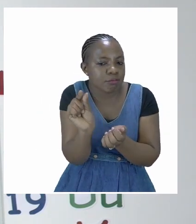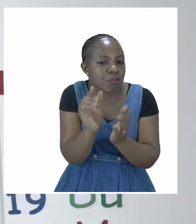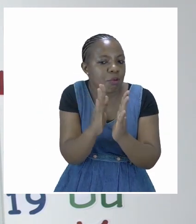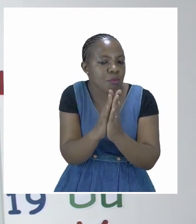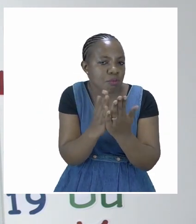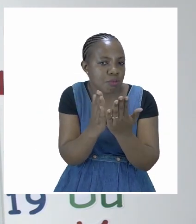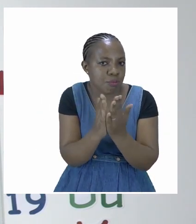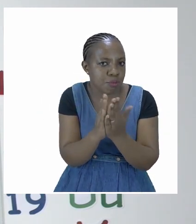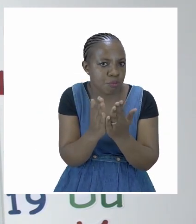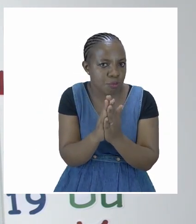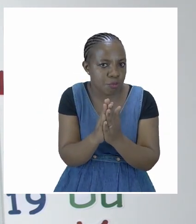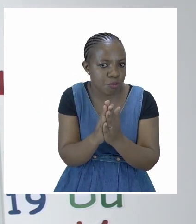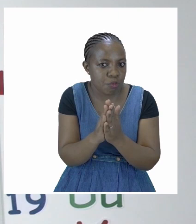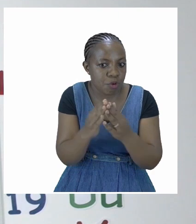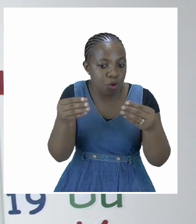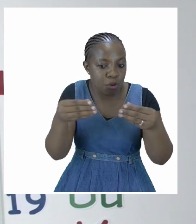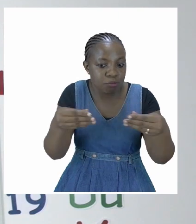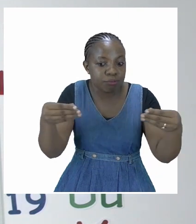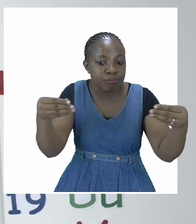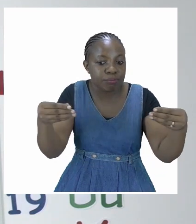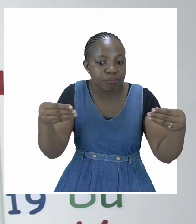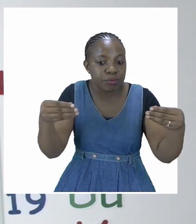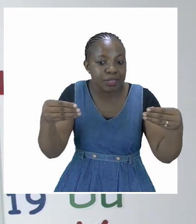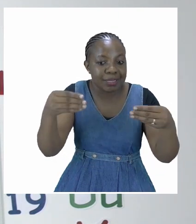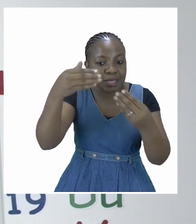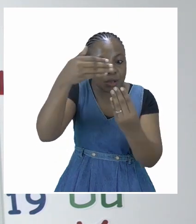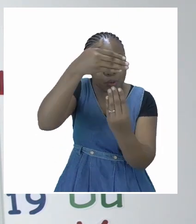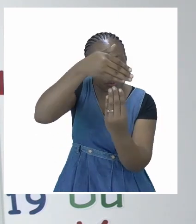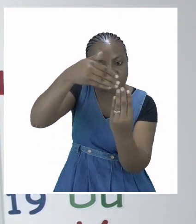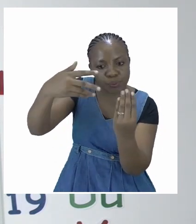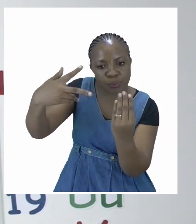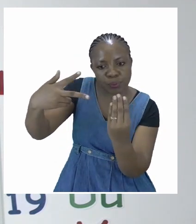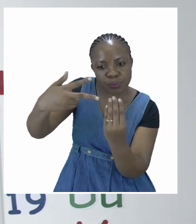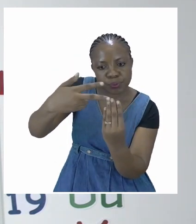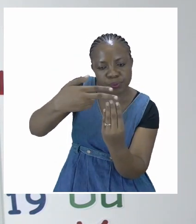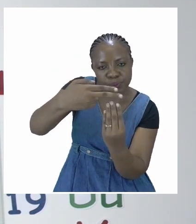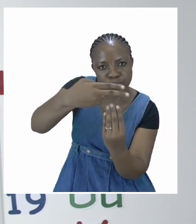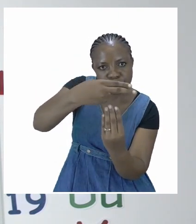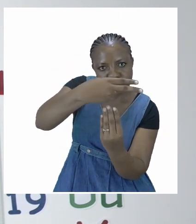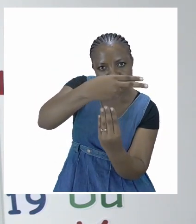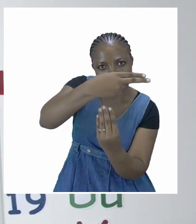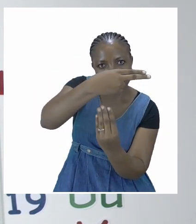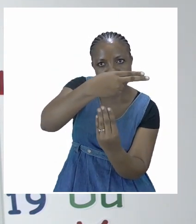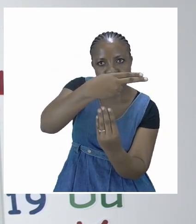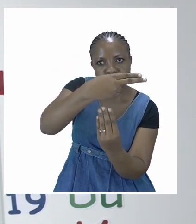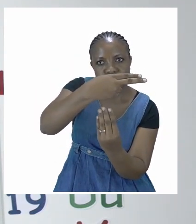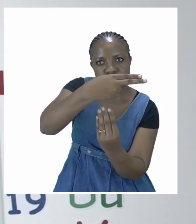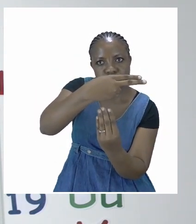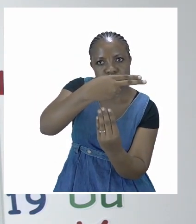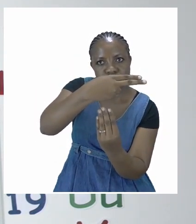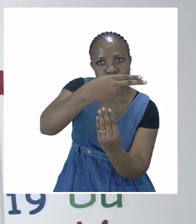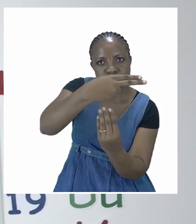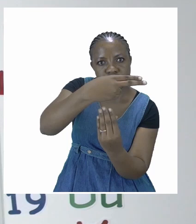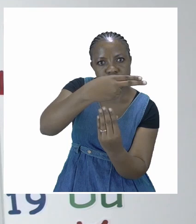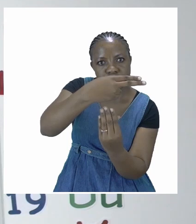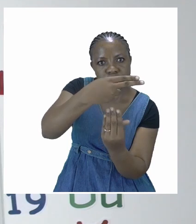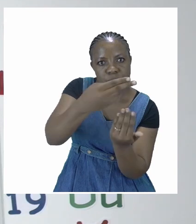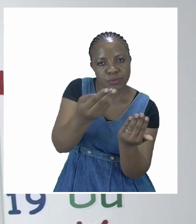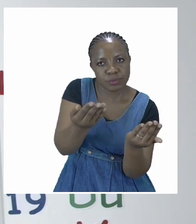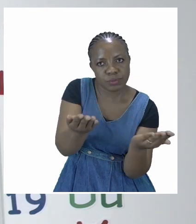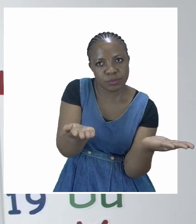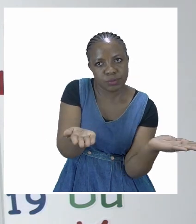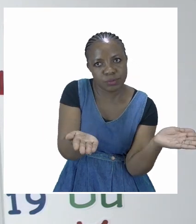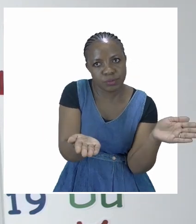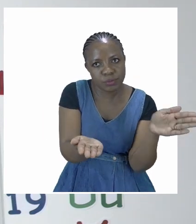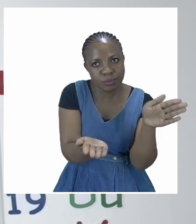booklet. Please cut the top of the lesson booklet with a pair of scissors and fold